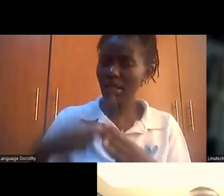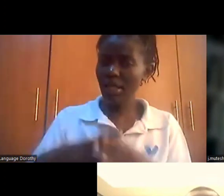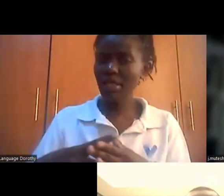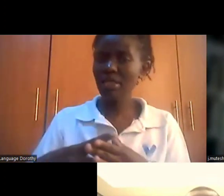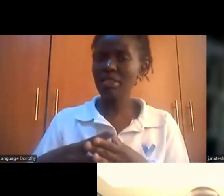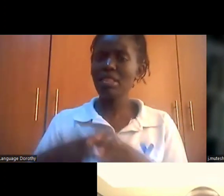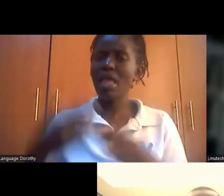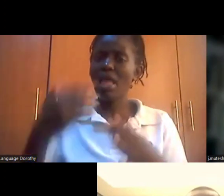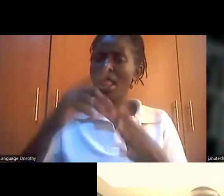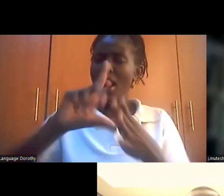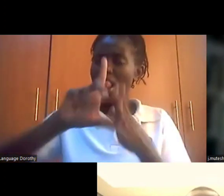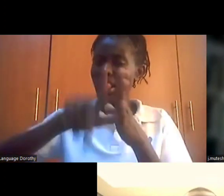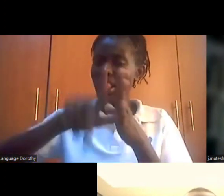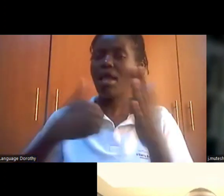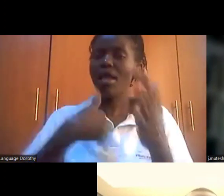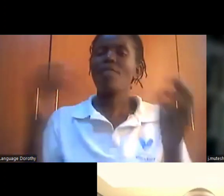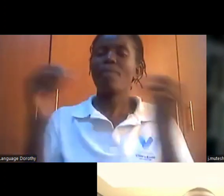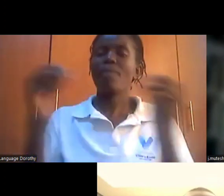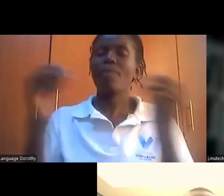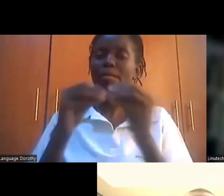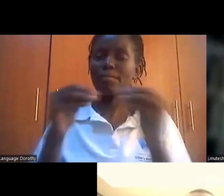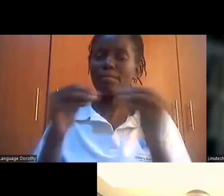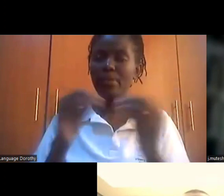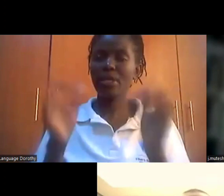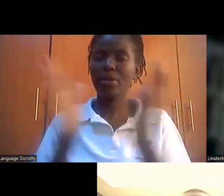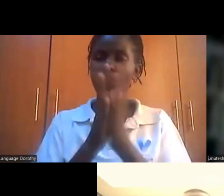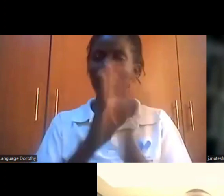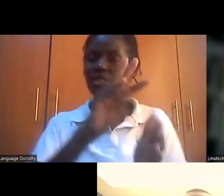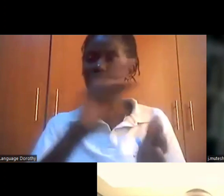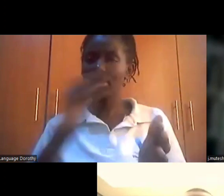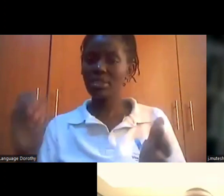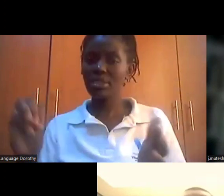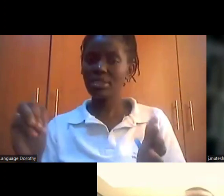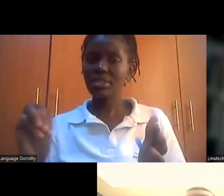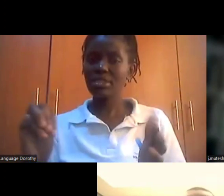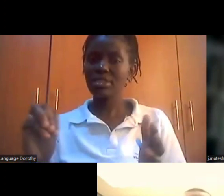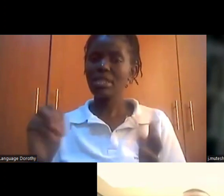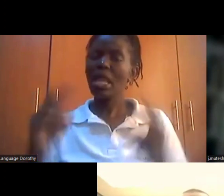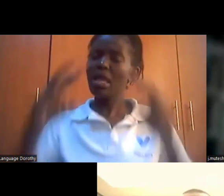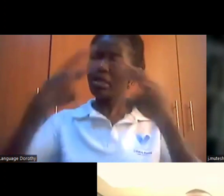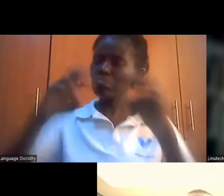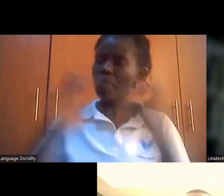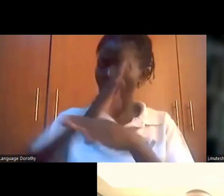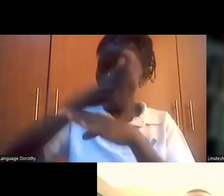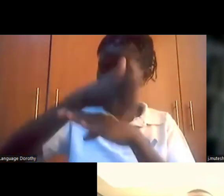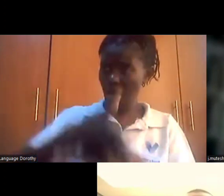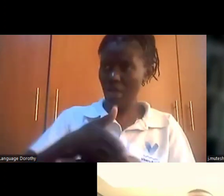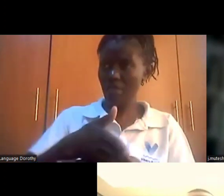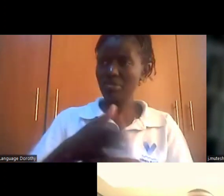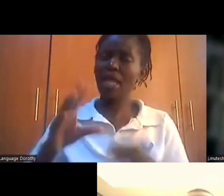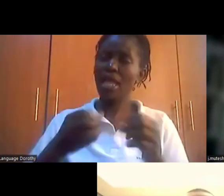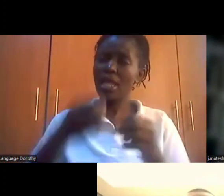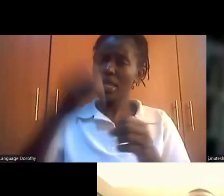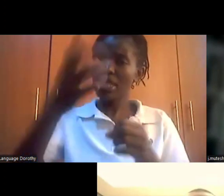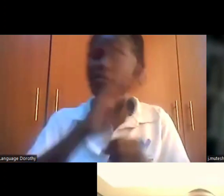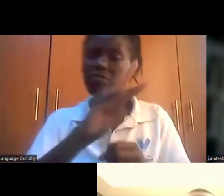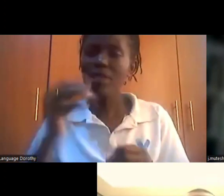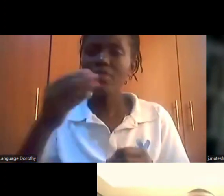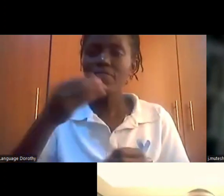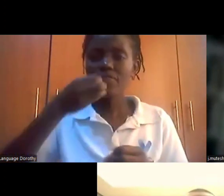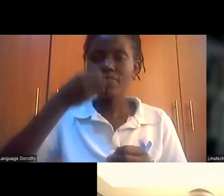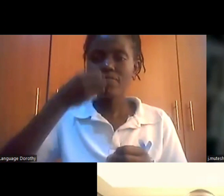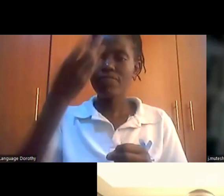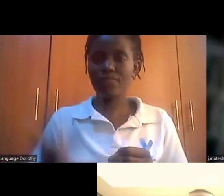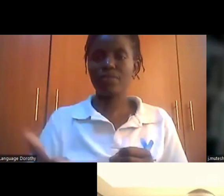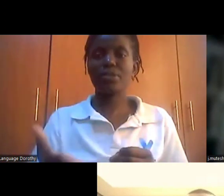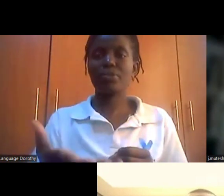a meeting with the stakeholders. We'll tell them this is what we have found in your curriculum. These are the feedback that you have given unto us, and